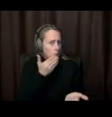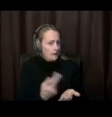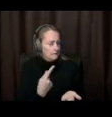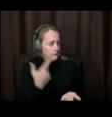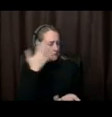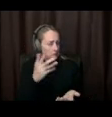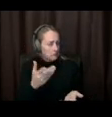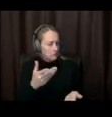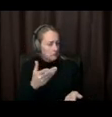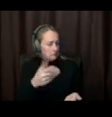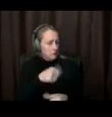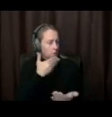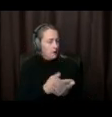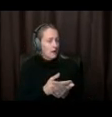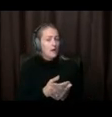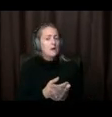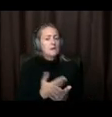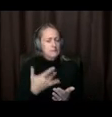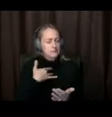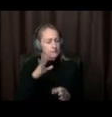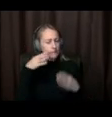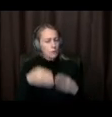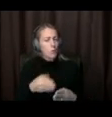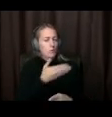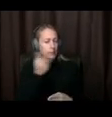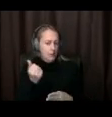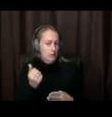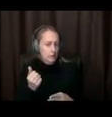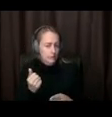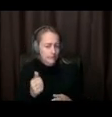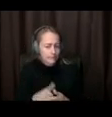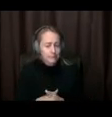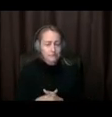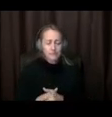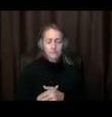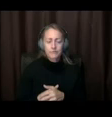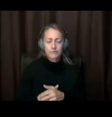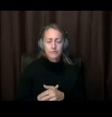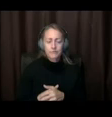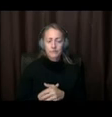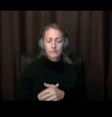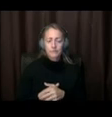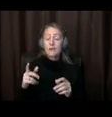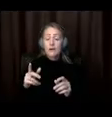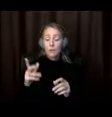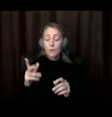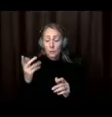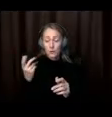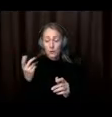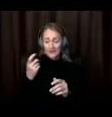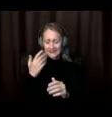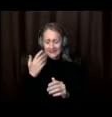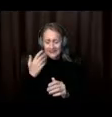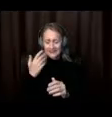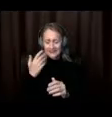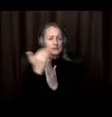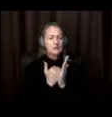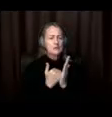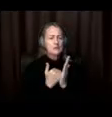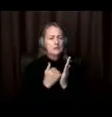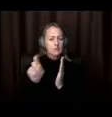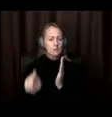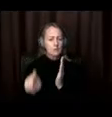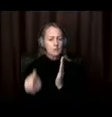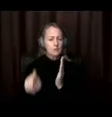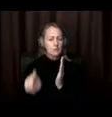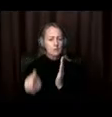guiding document that was sent out this weekend, there's a list of questions that can help